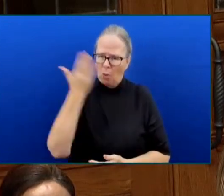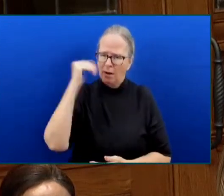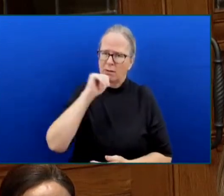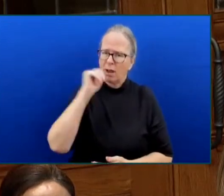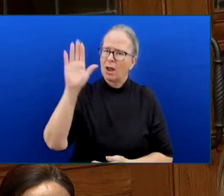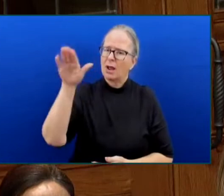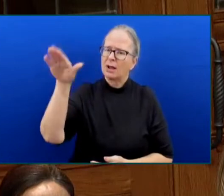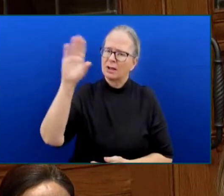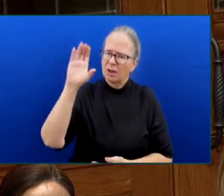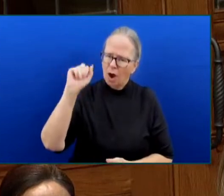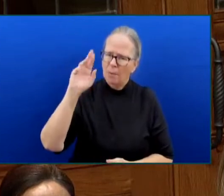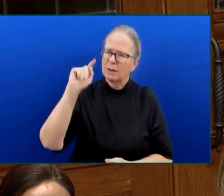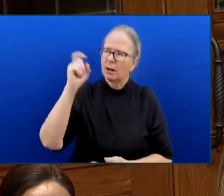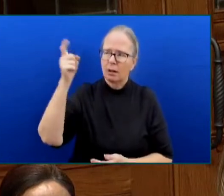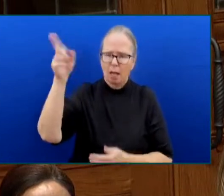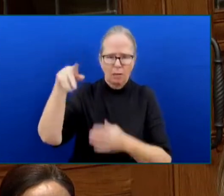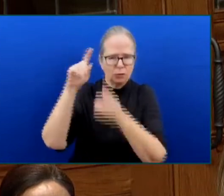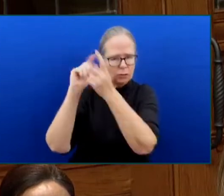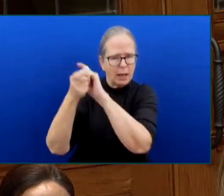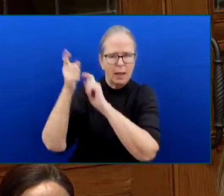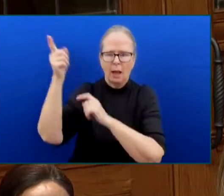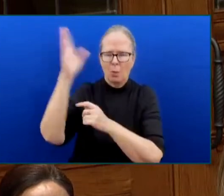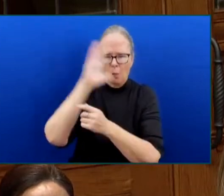desperately needing a break?